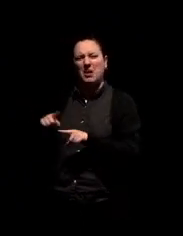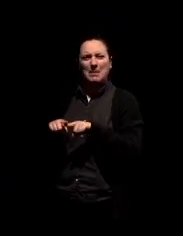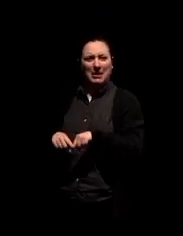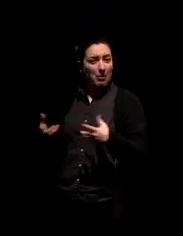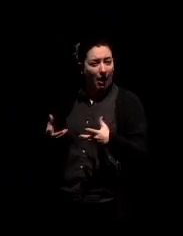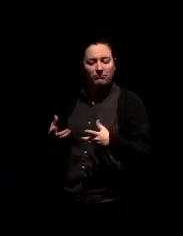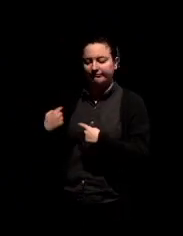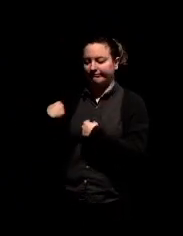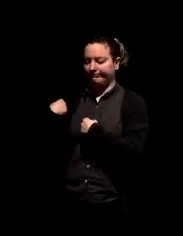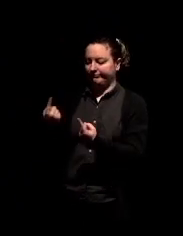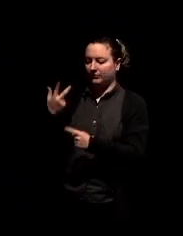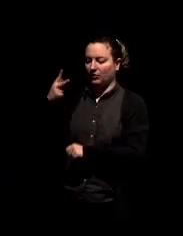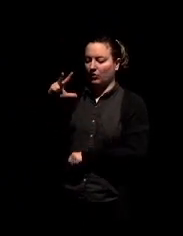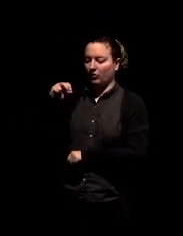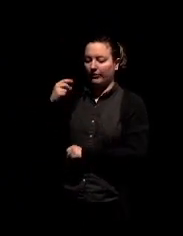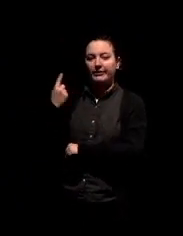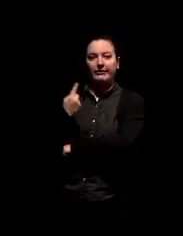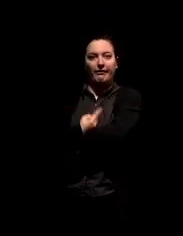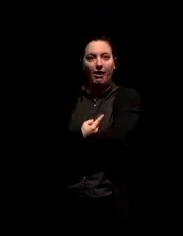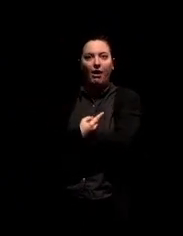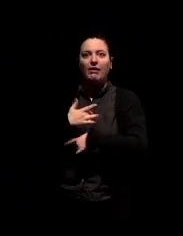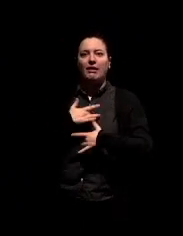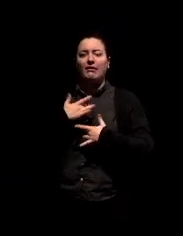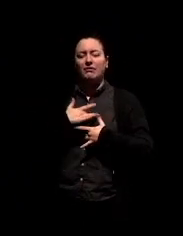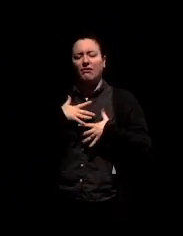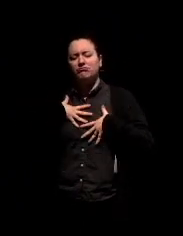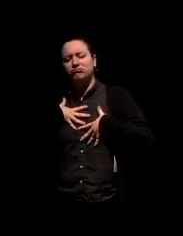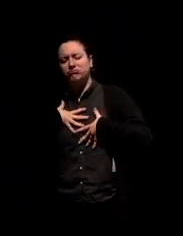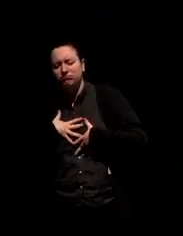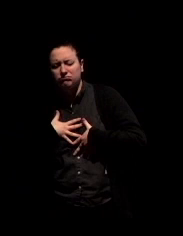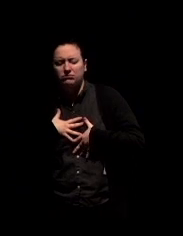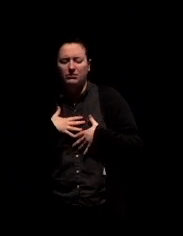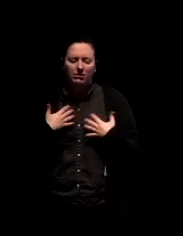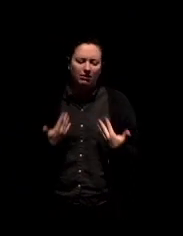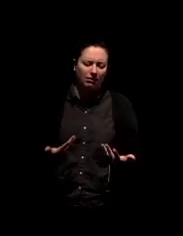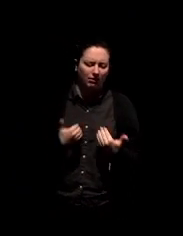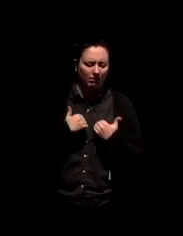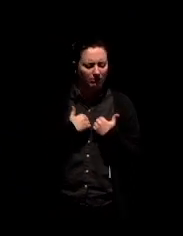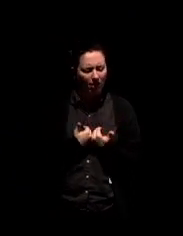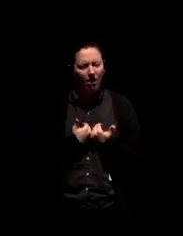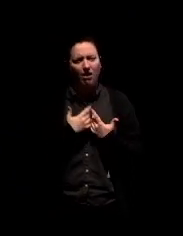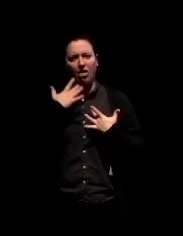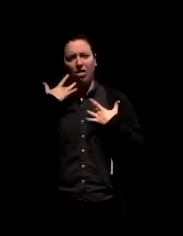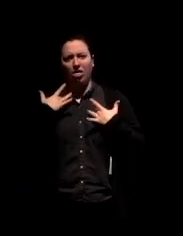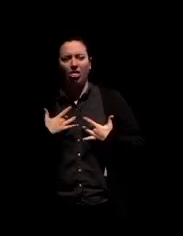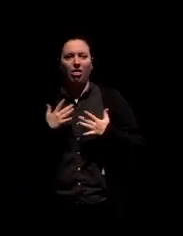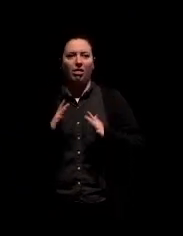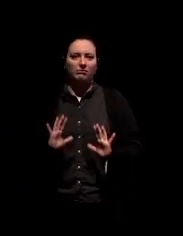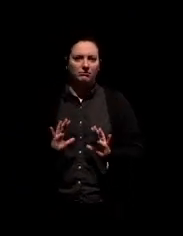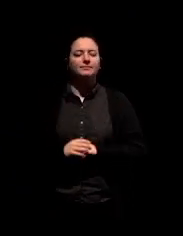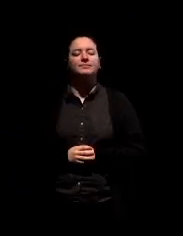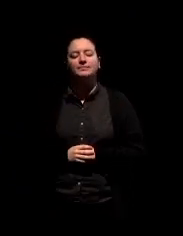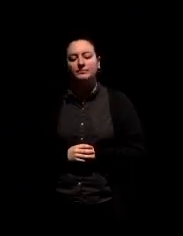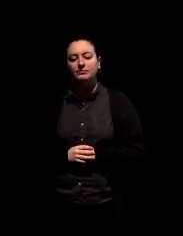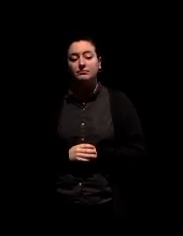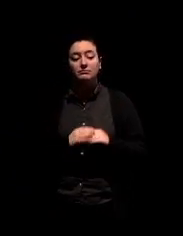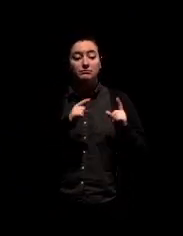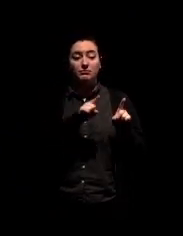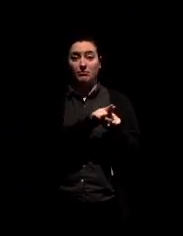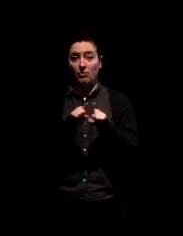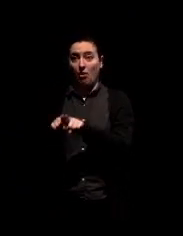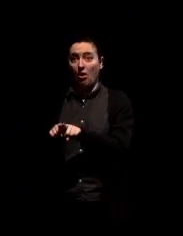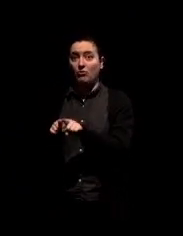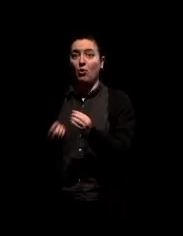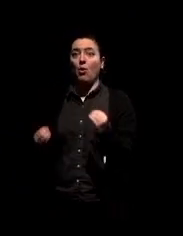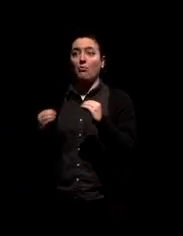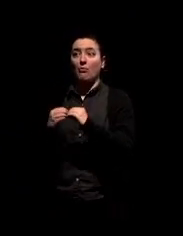feel sad, blue, tired? Everything took a lot of effort and energy. There's also higher levels of alcohol